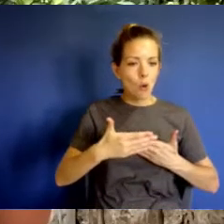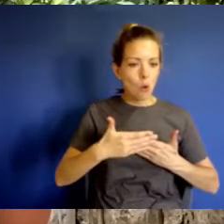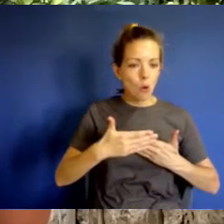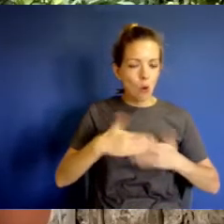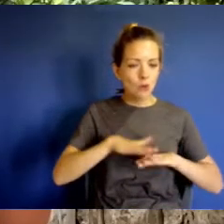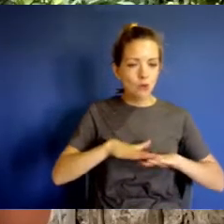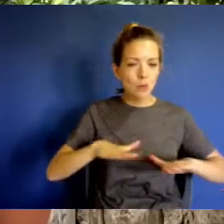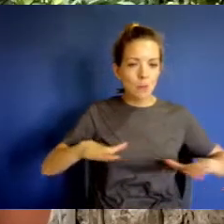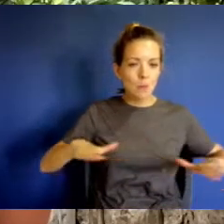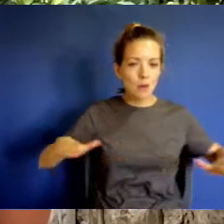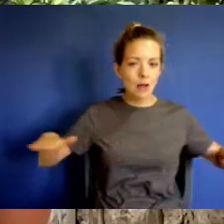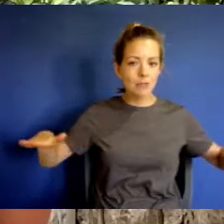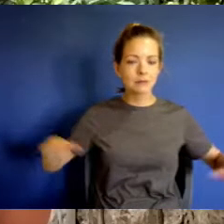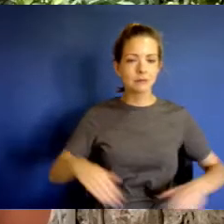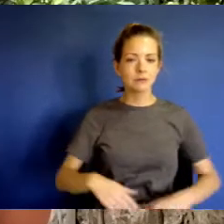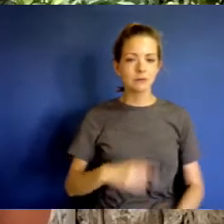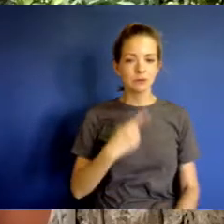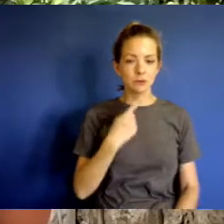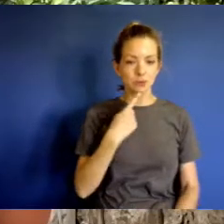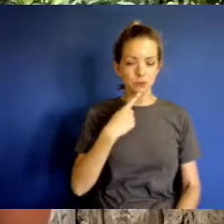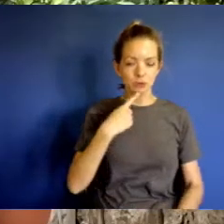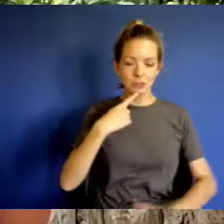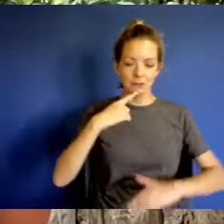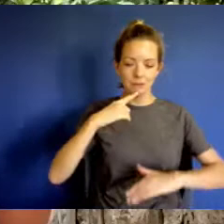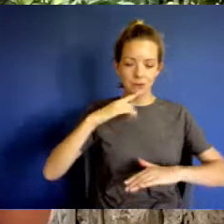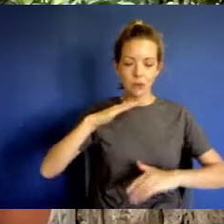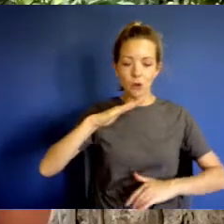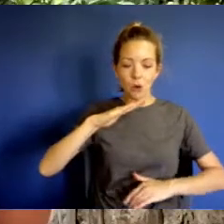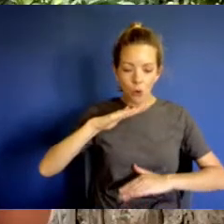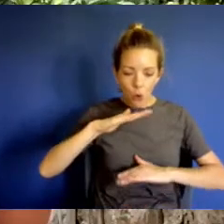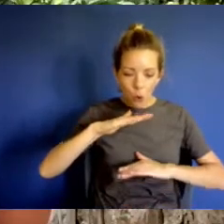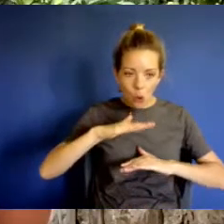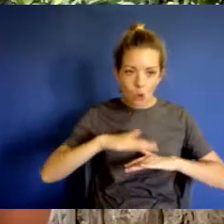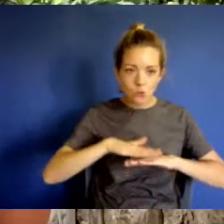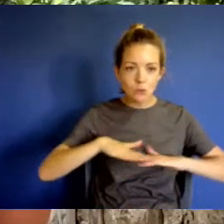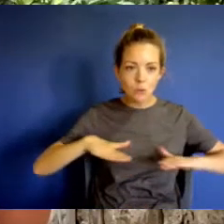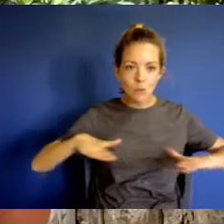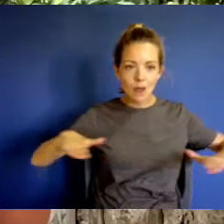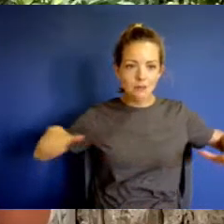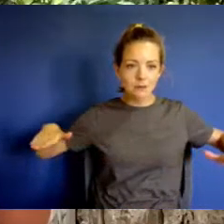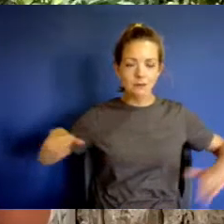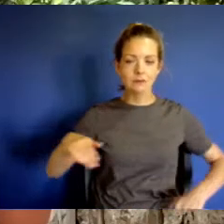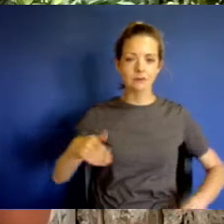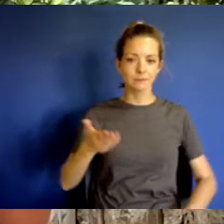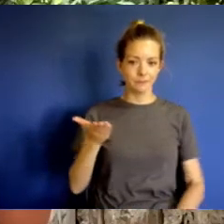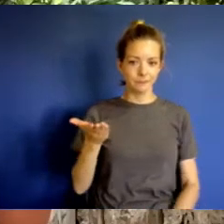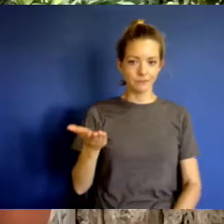So kind of bringing the chin down towards the mat.